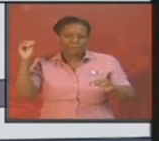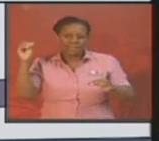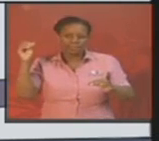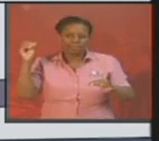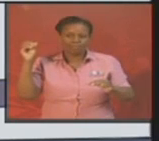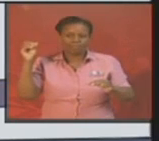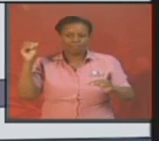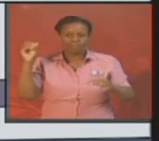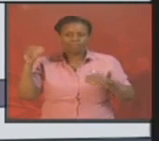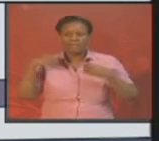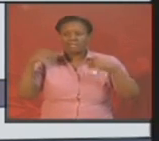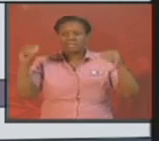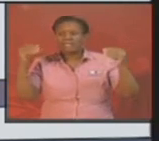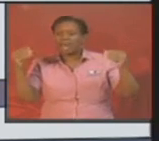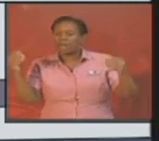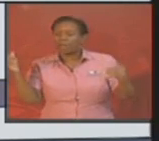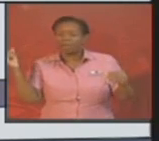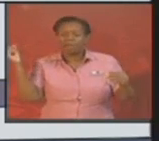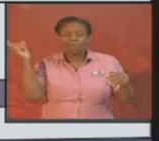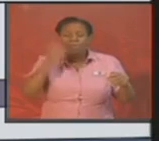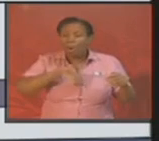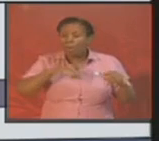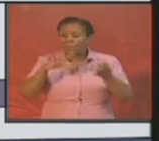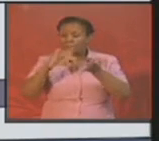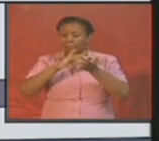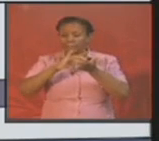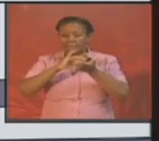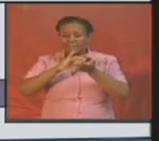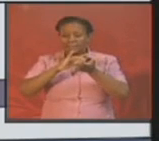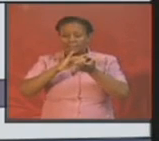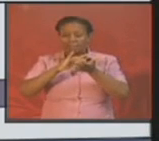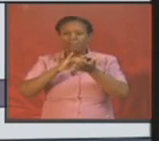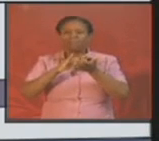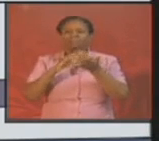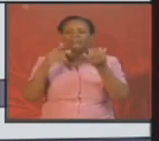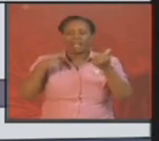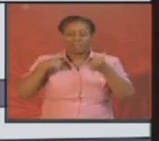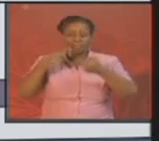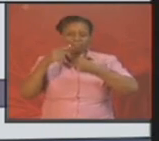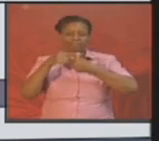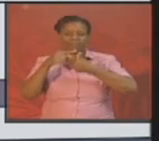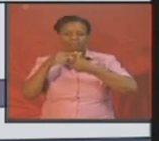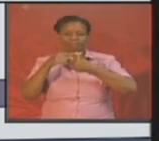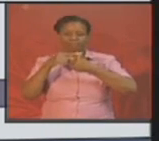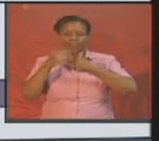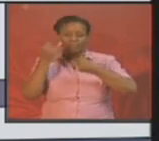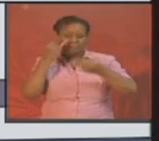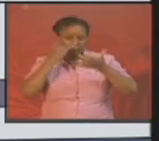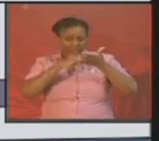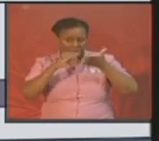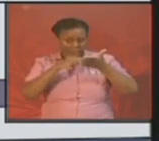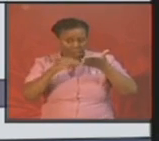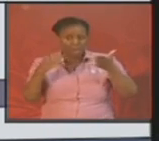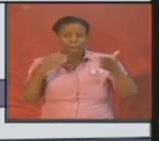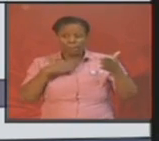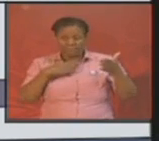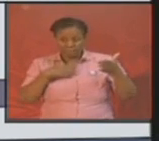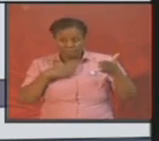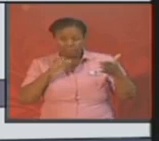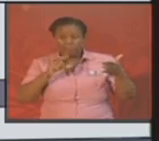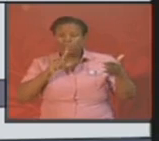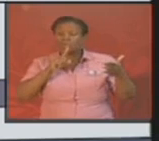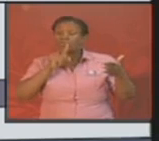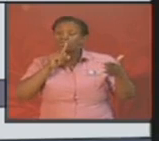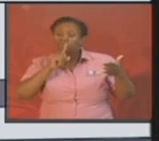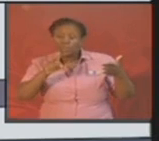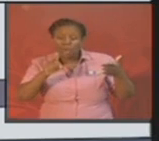drug. So it involves a number of different steps, such as investigating the complaint first to verify whether the content